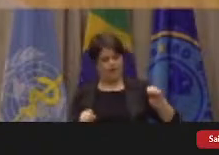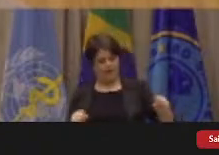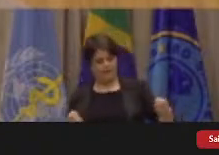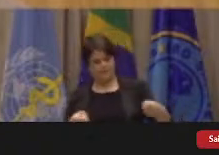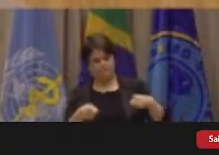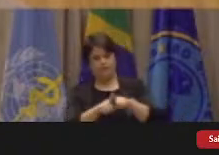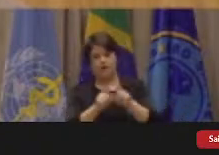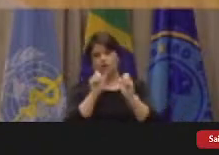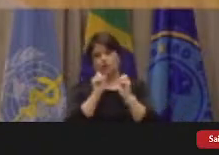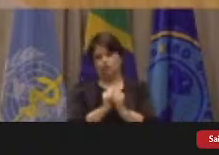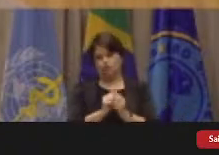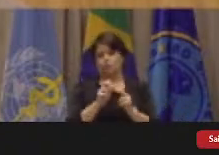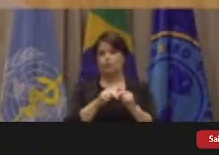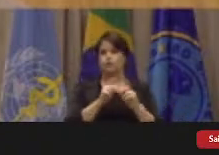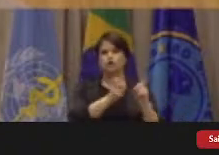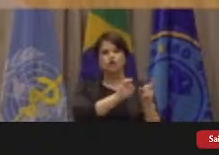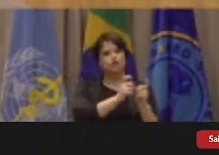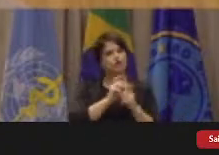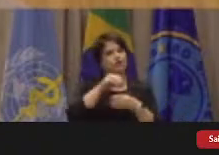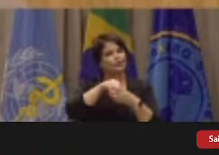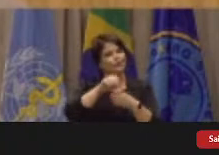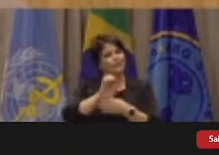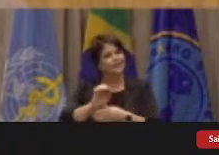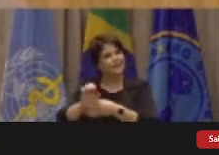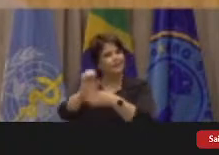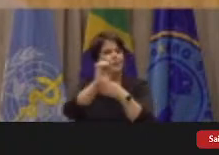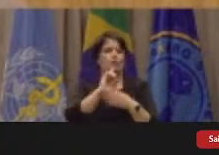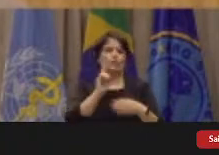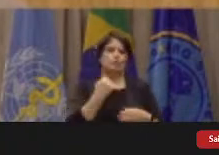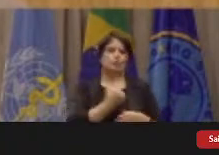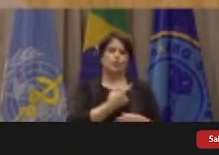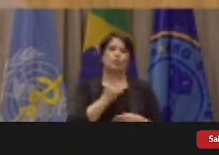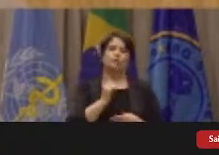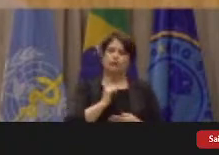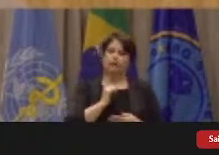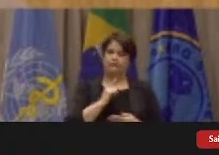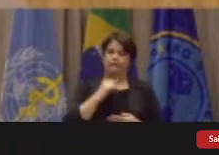WHO, and managers, state managers,